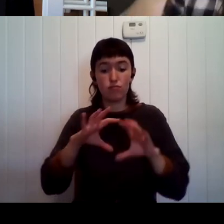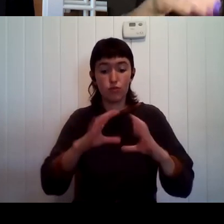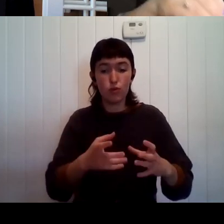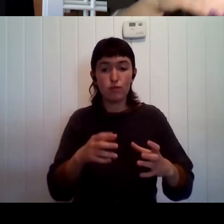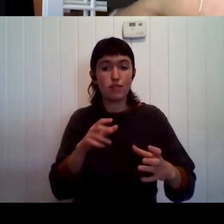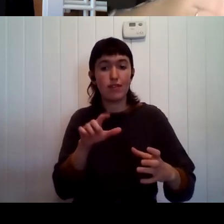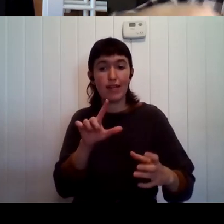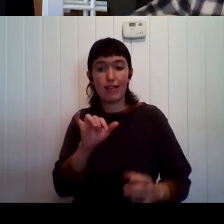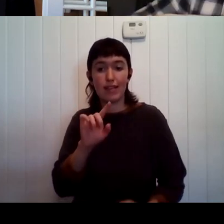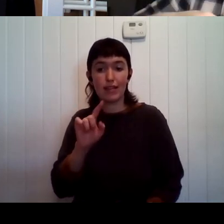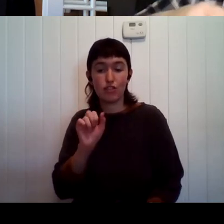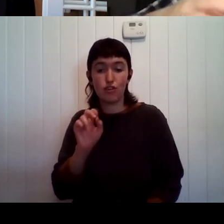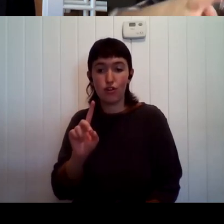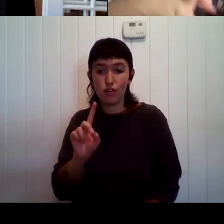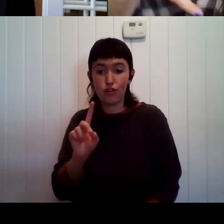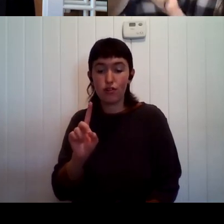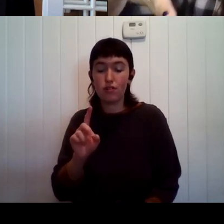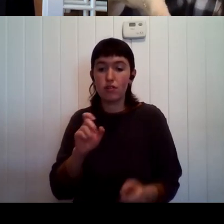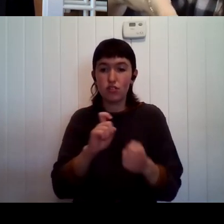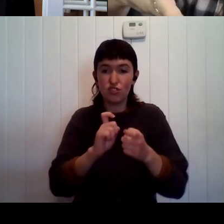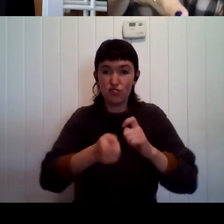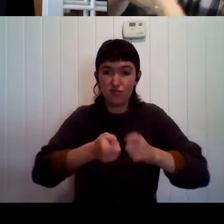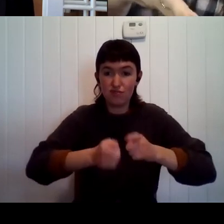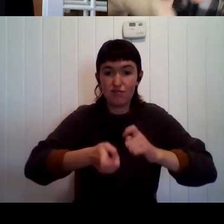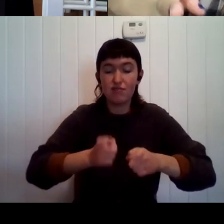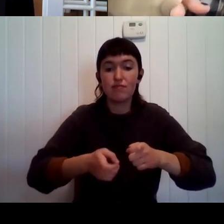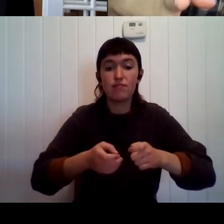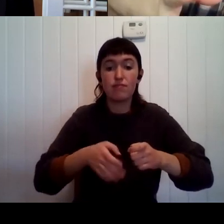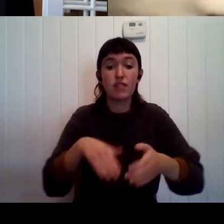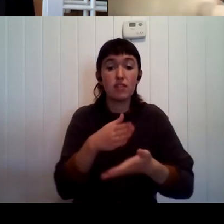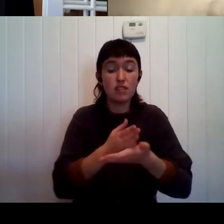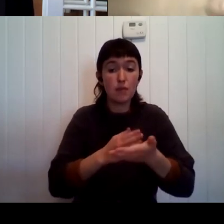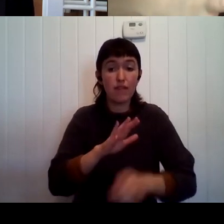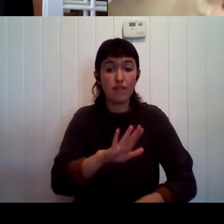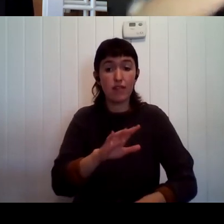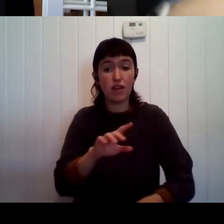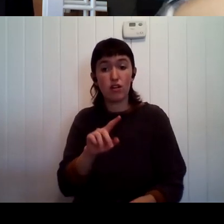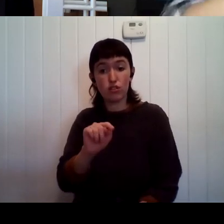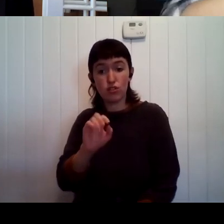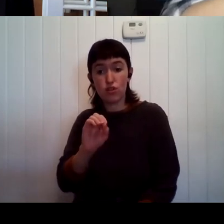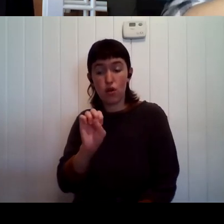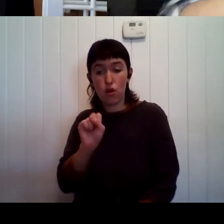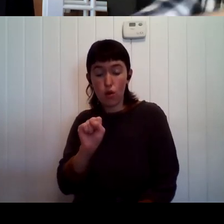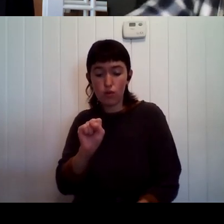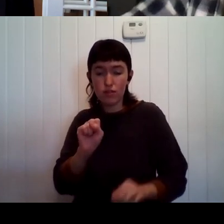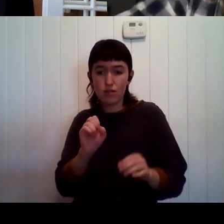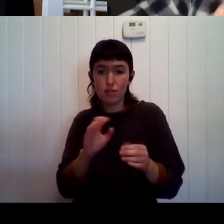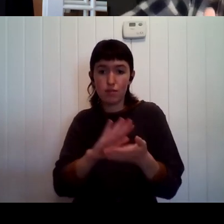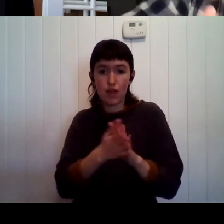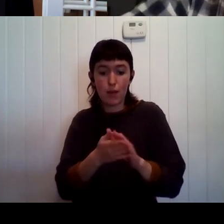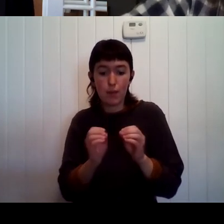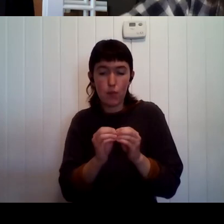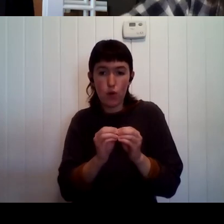of them, the ones that got hit repeatedly by hurricanes, some of their toes were getting much longer and grippier so that they could like hold on for dear life